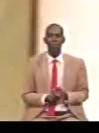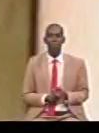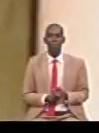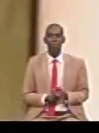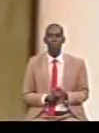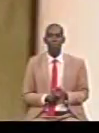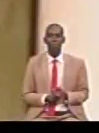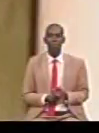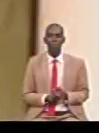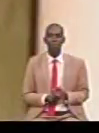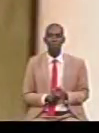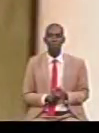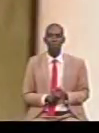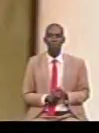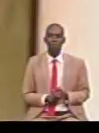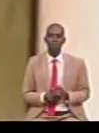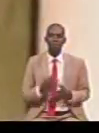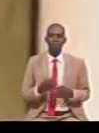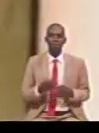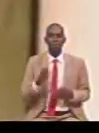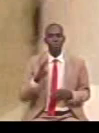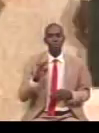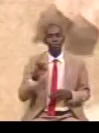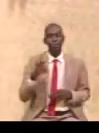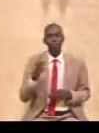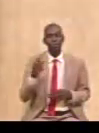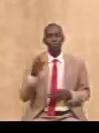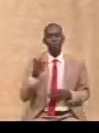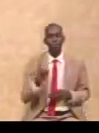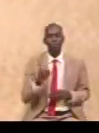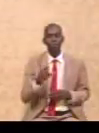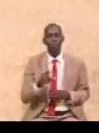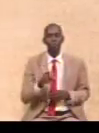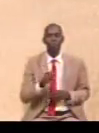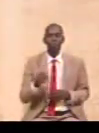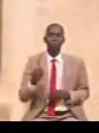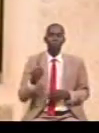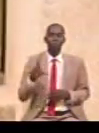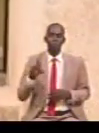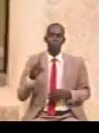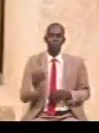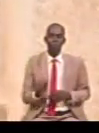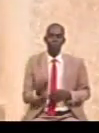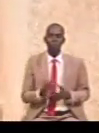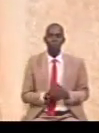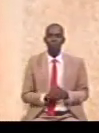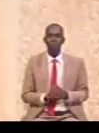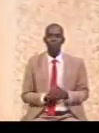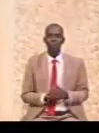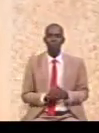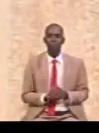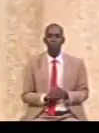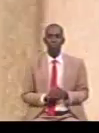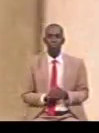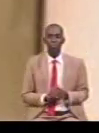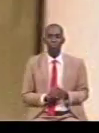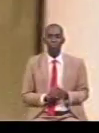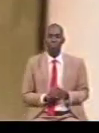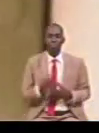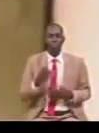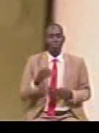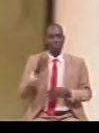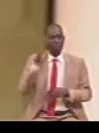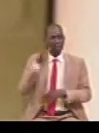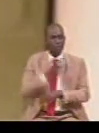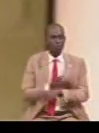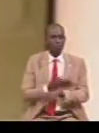Your friend me Abigail Taylor. My name is Abigail Taylor. Fifi, me ba Fifi. Fifi, my son, is 6 years old. When